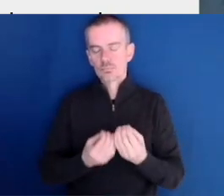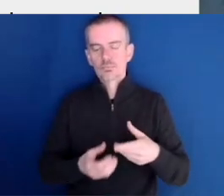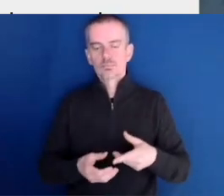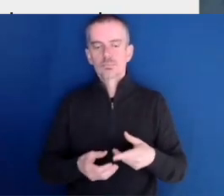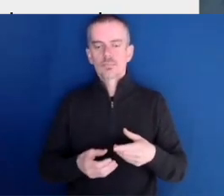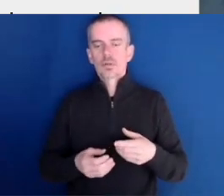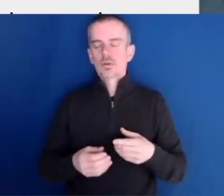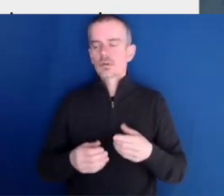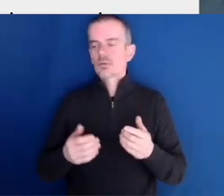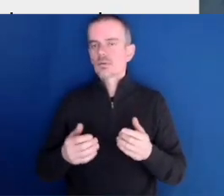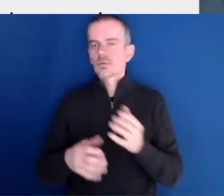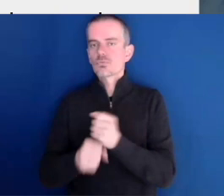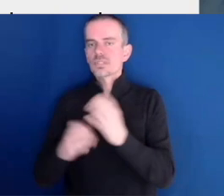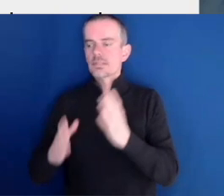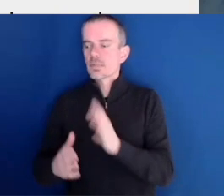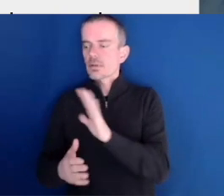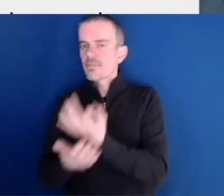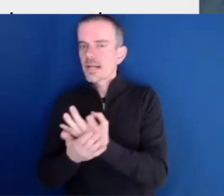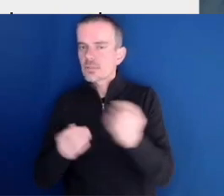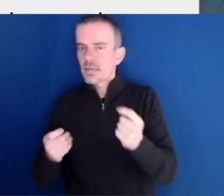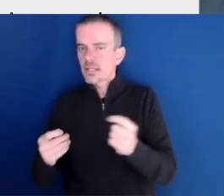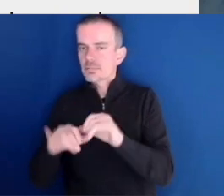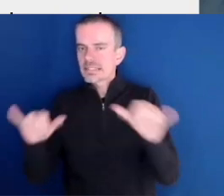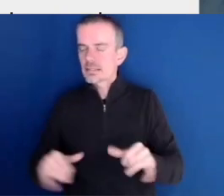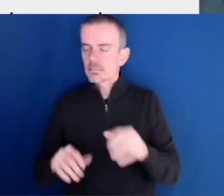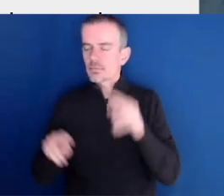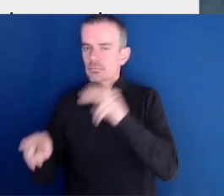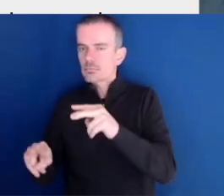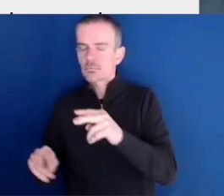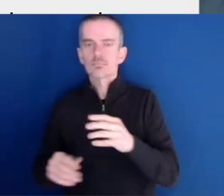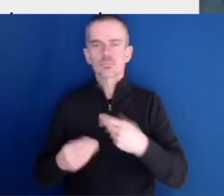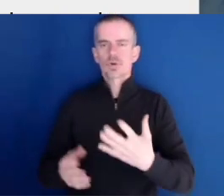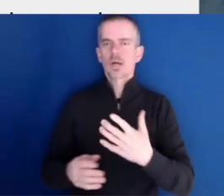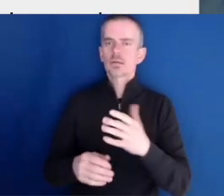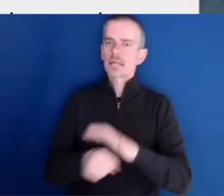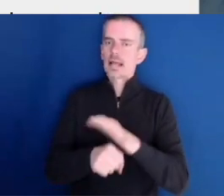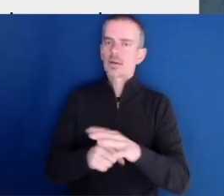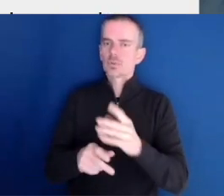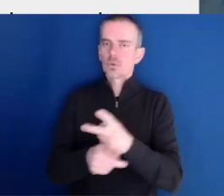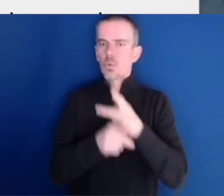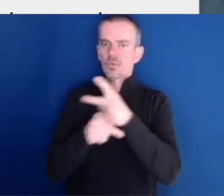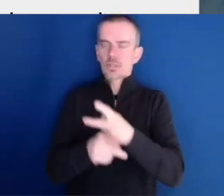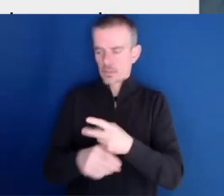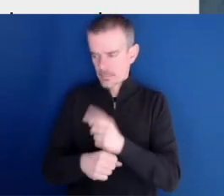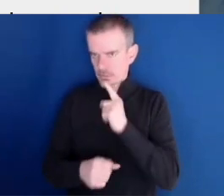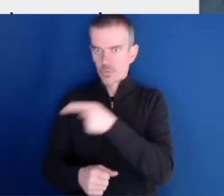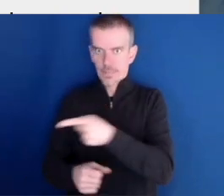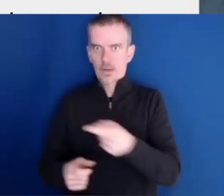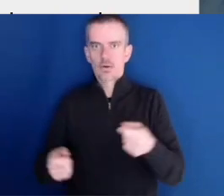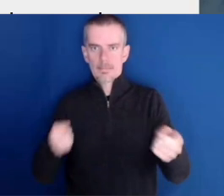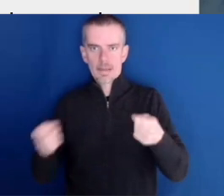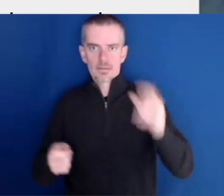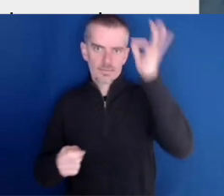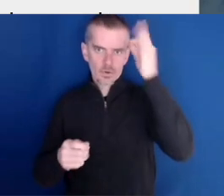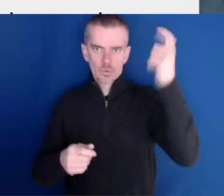subrecipient financial management systems, right? So this is, providing adequate oversight to make sure that they're managing federal grants